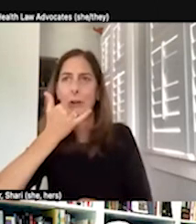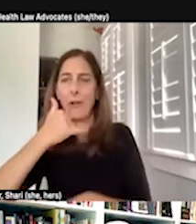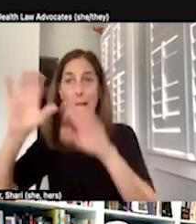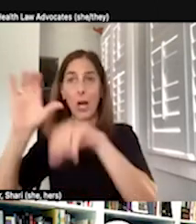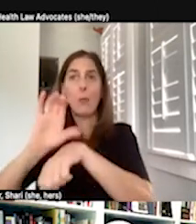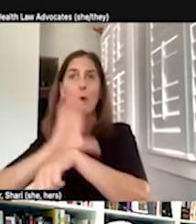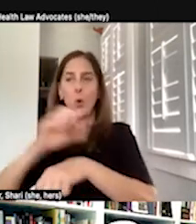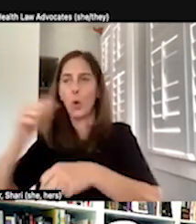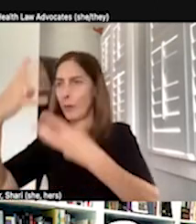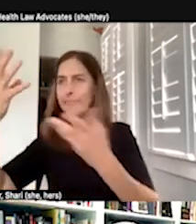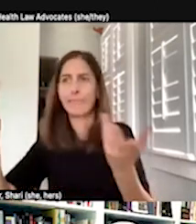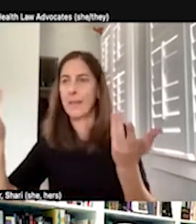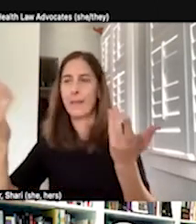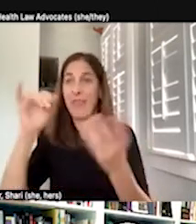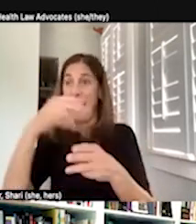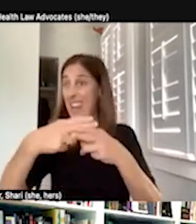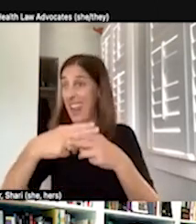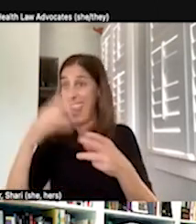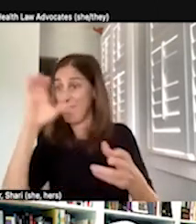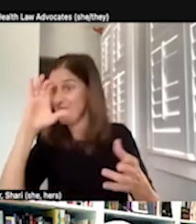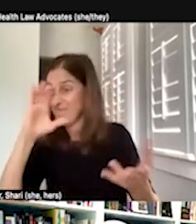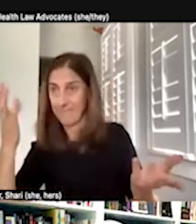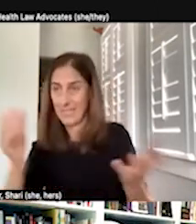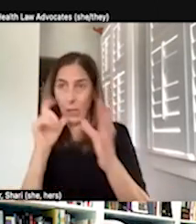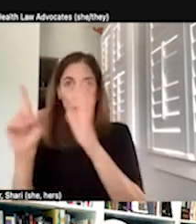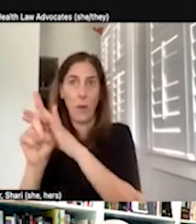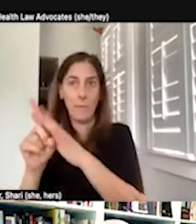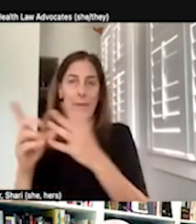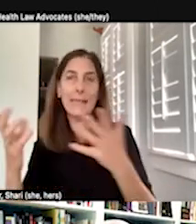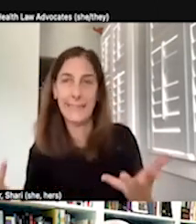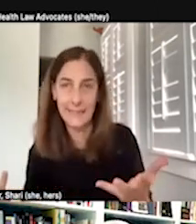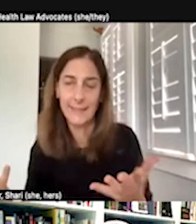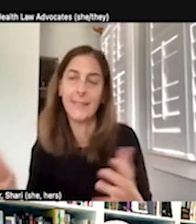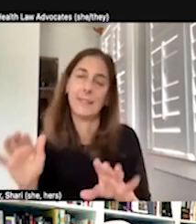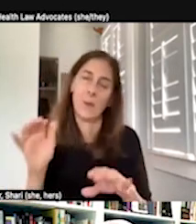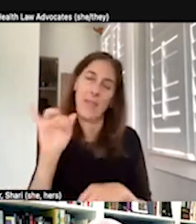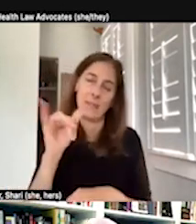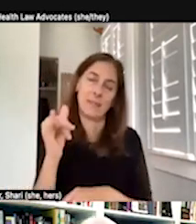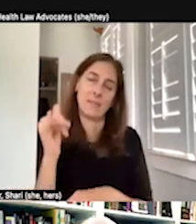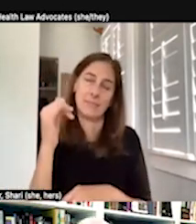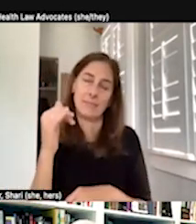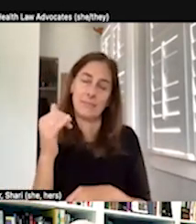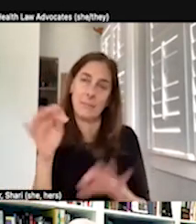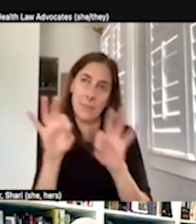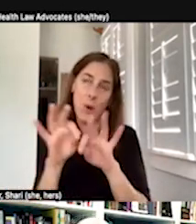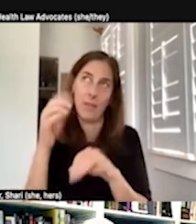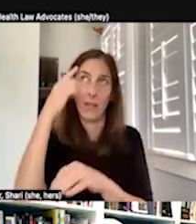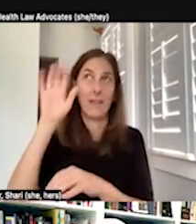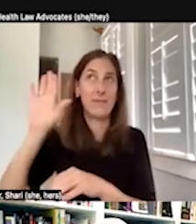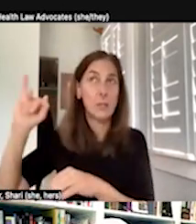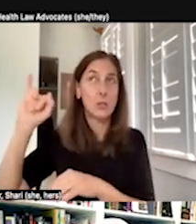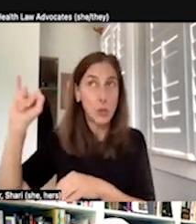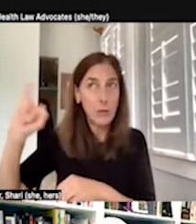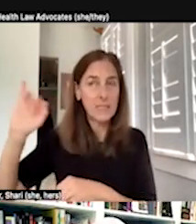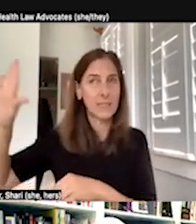insurance coverage because there's a wrong name. So that's one consideration. Many folks in the state of Massachusetts and some